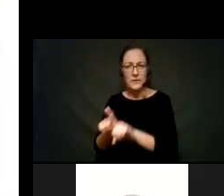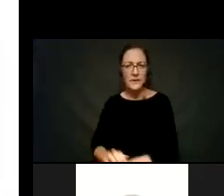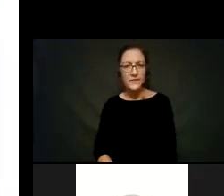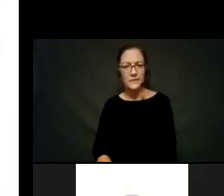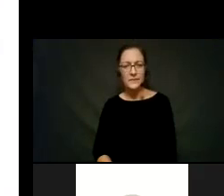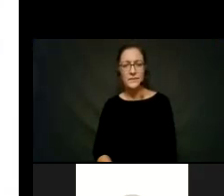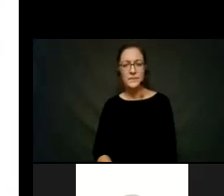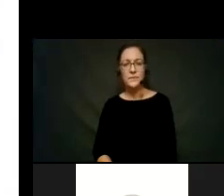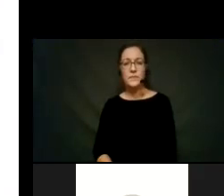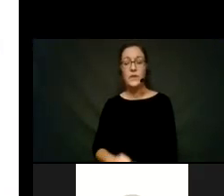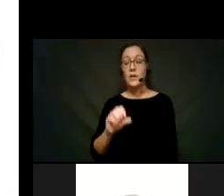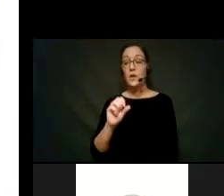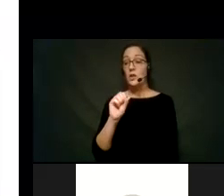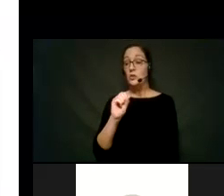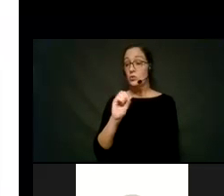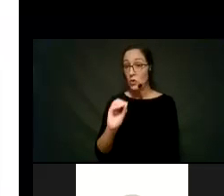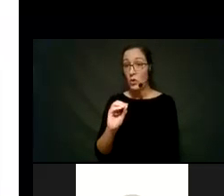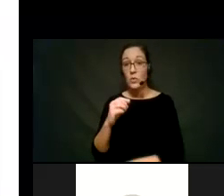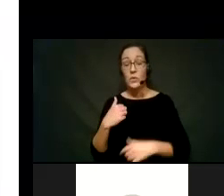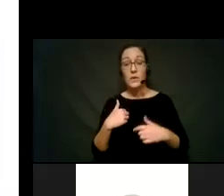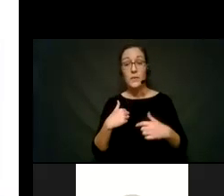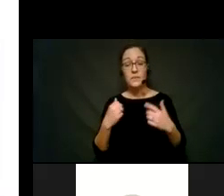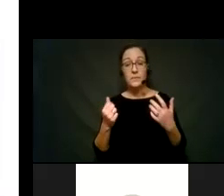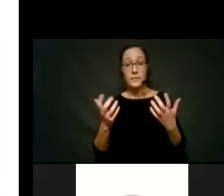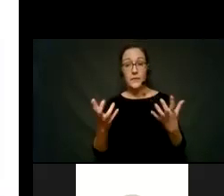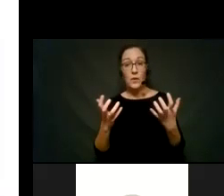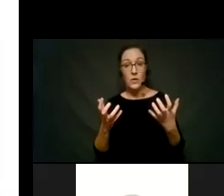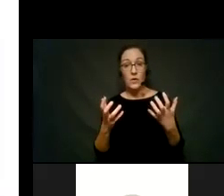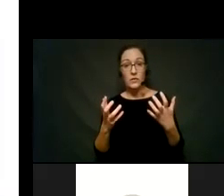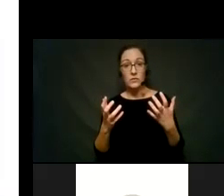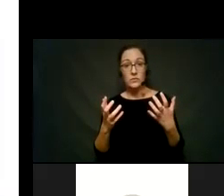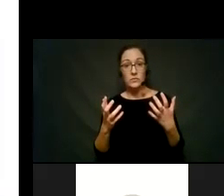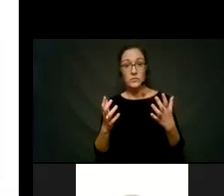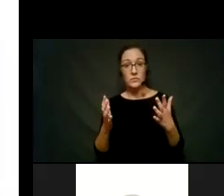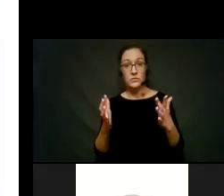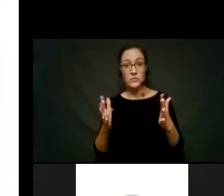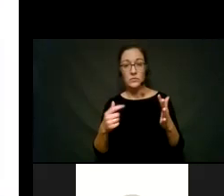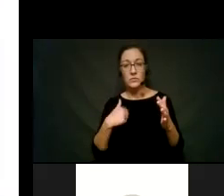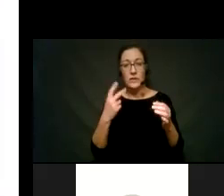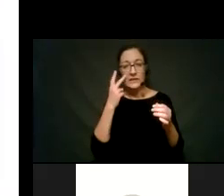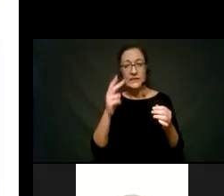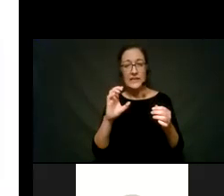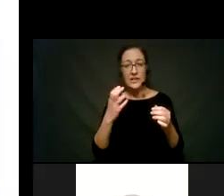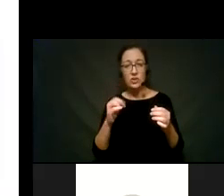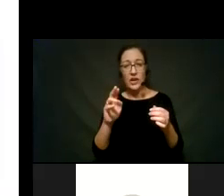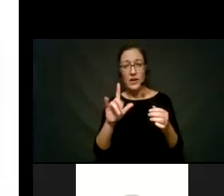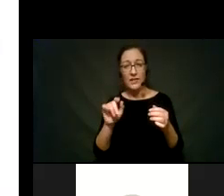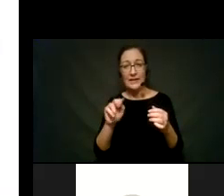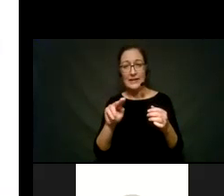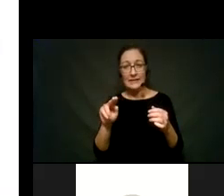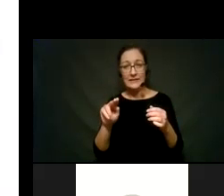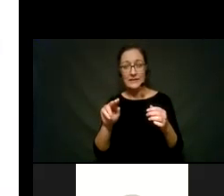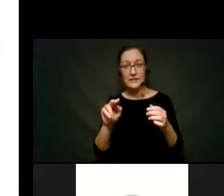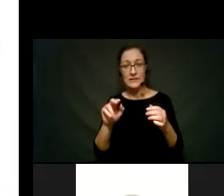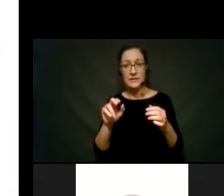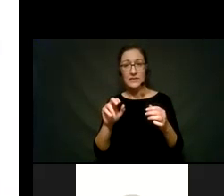So with that, I just wanted to I see Sherilyn Spencenberg.